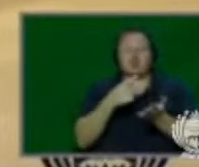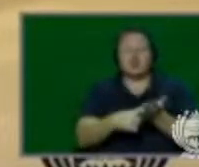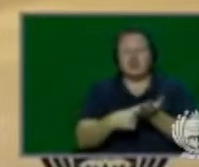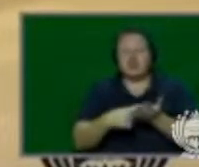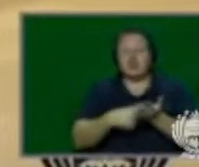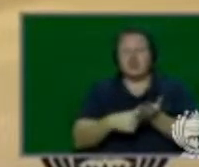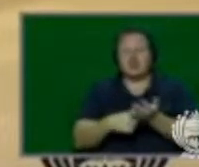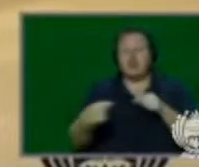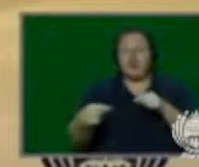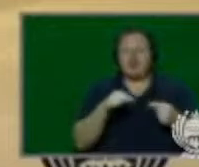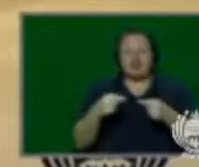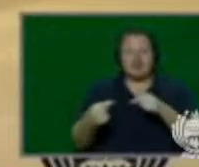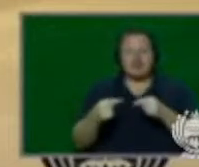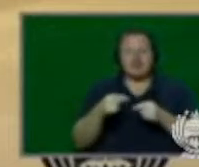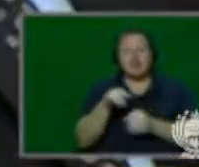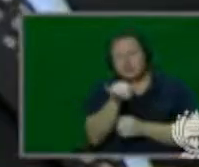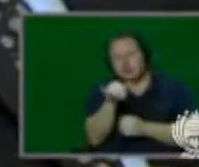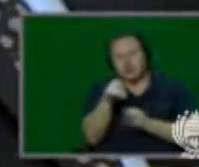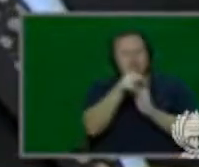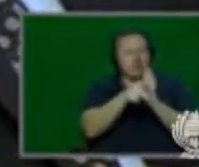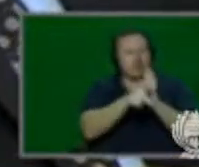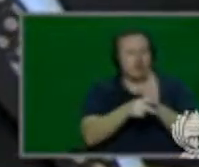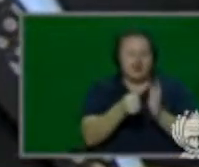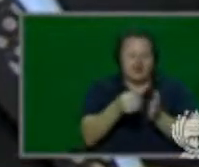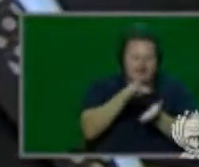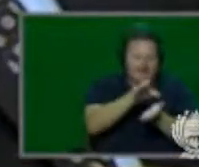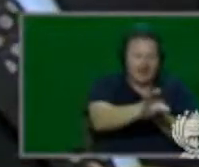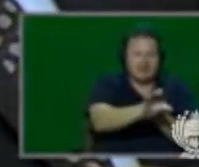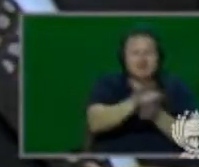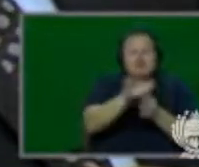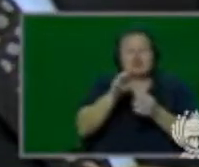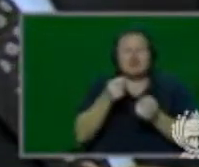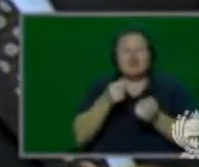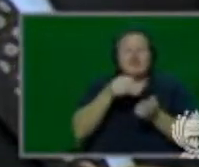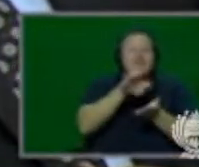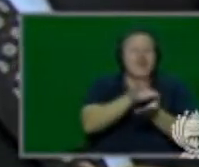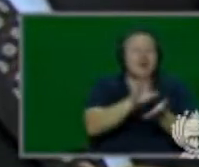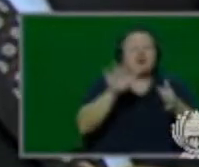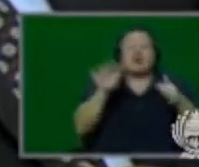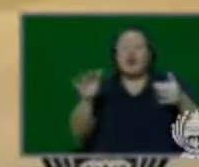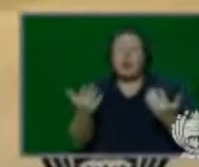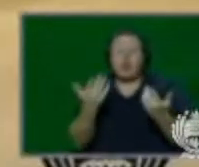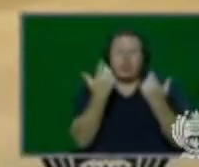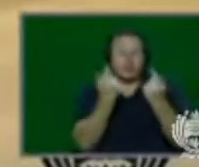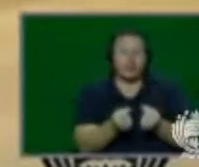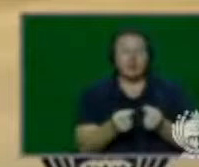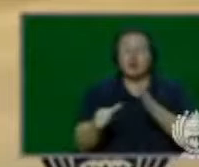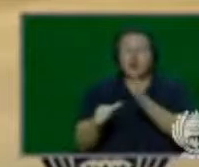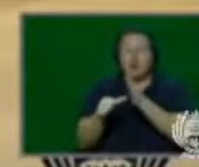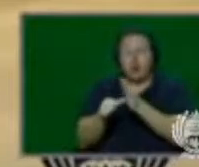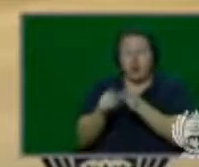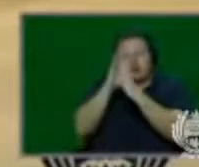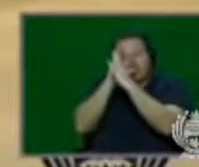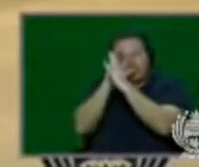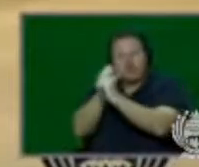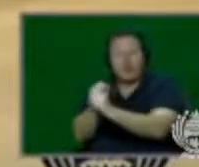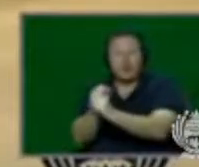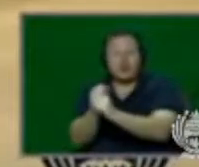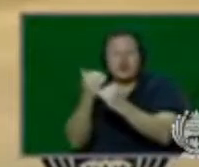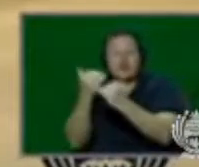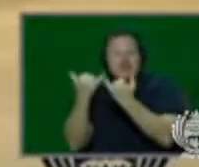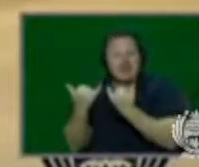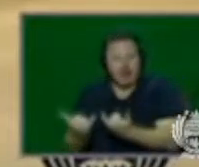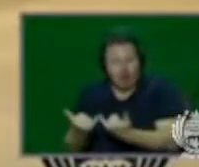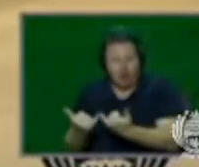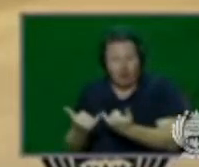policies to fund and how to fund them, about which priorities to pursue now and which